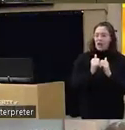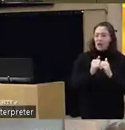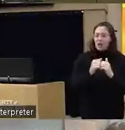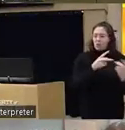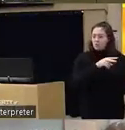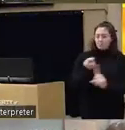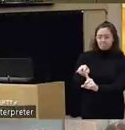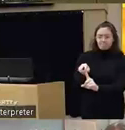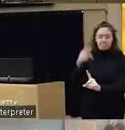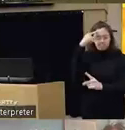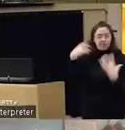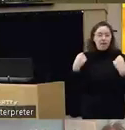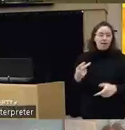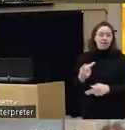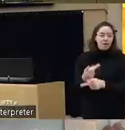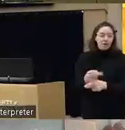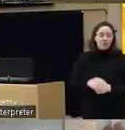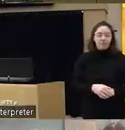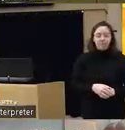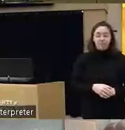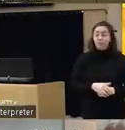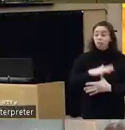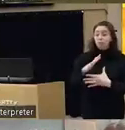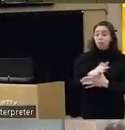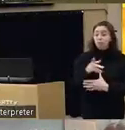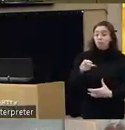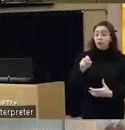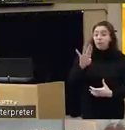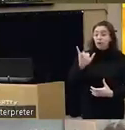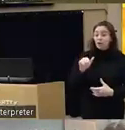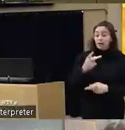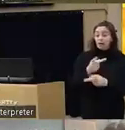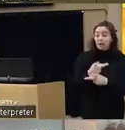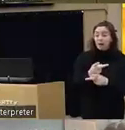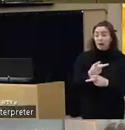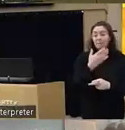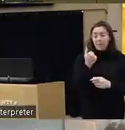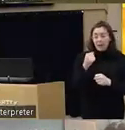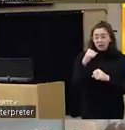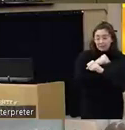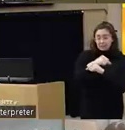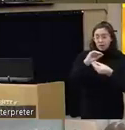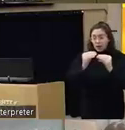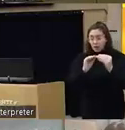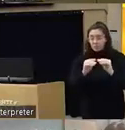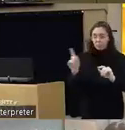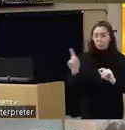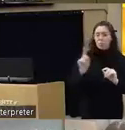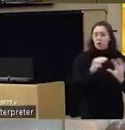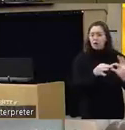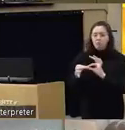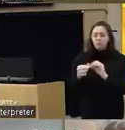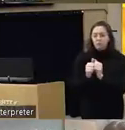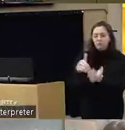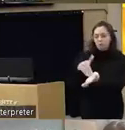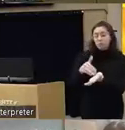care. And the thought is that in primary care, we have a bit of better statistics about our connection with any doctors.